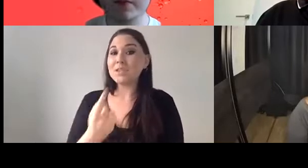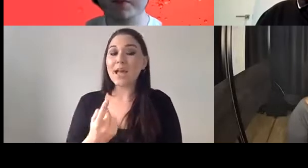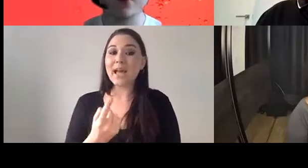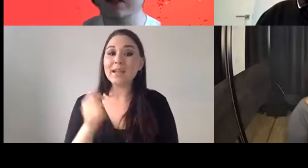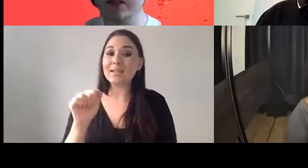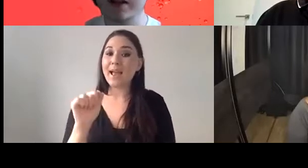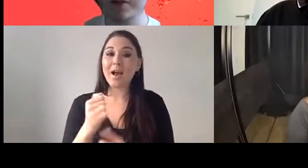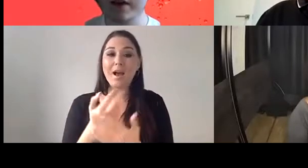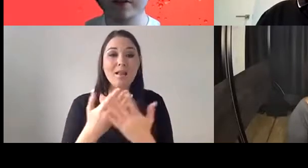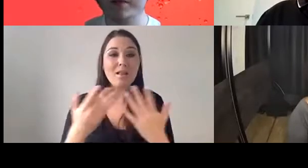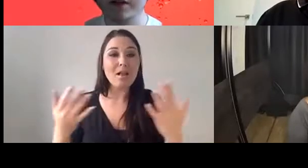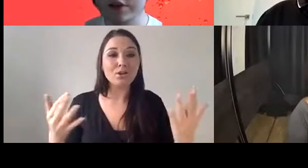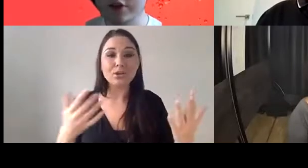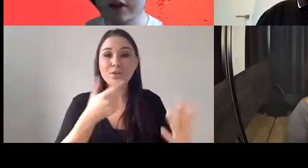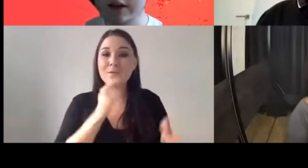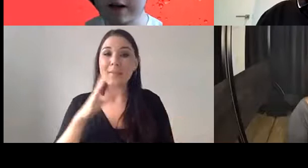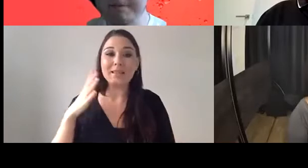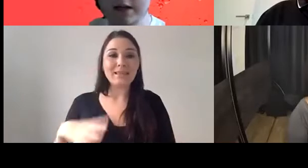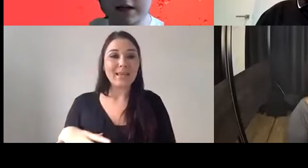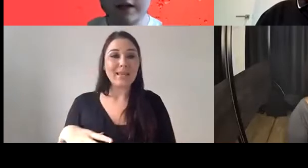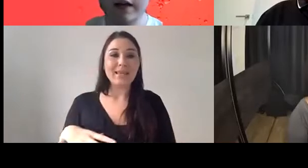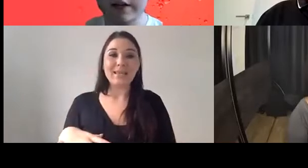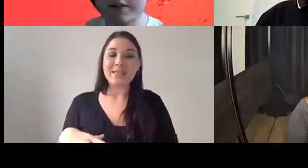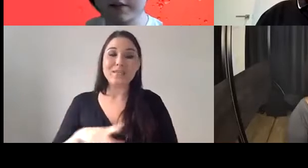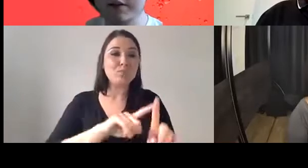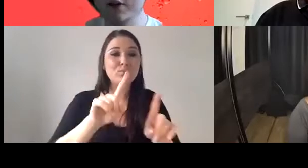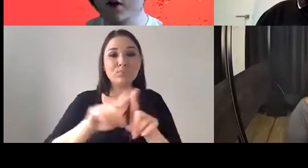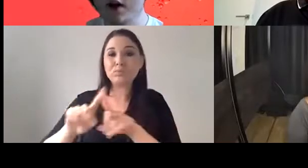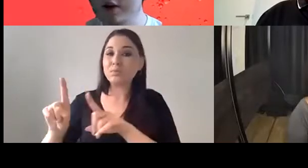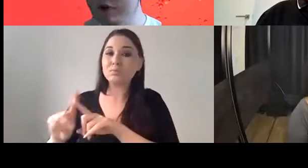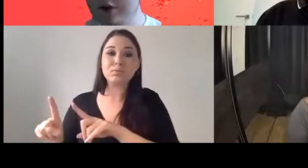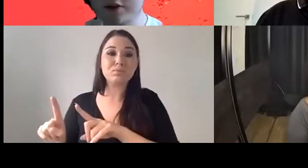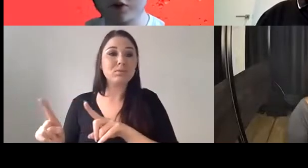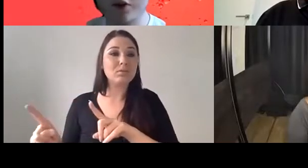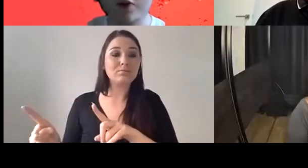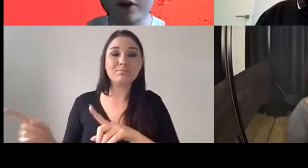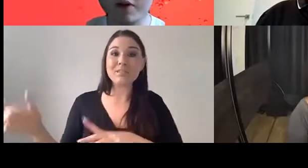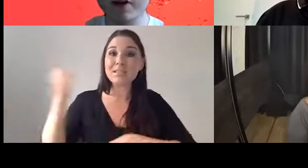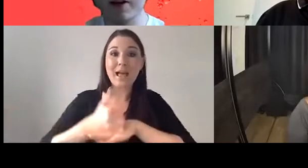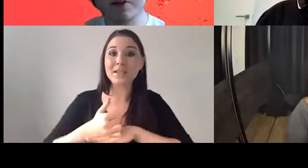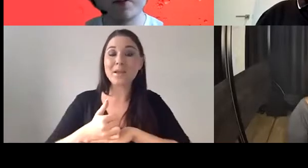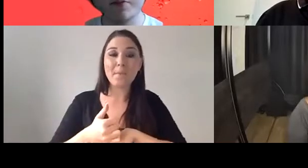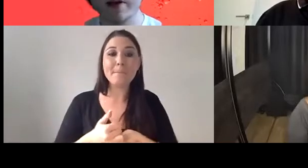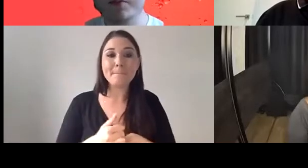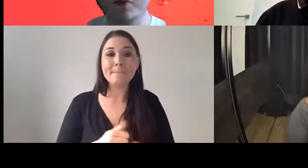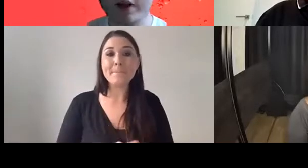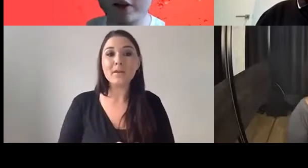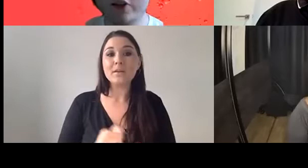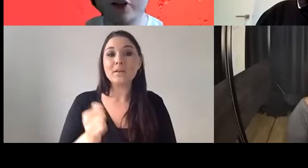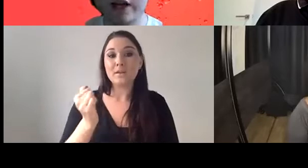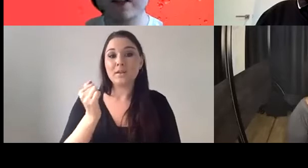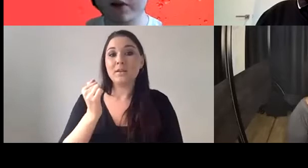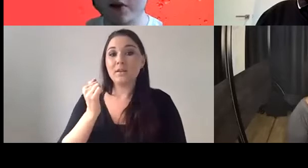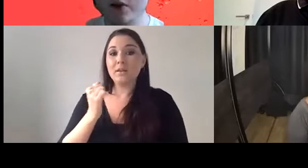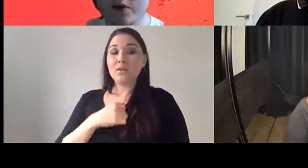need different processes set up in every different occasion. And I had a really great story. A colleague of mine in our sister brand, Broadgate